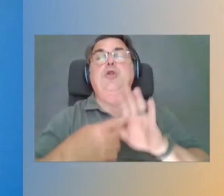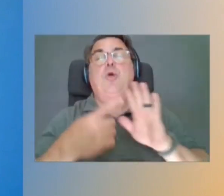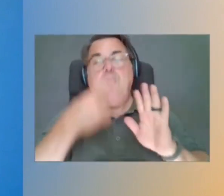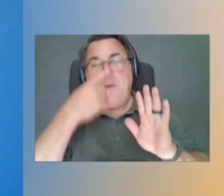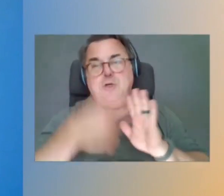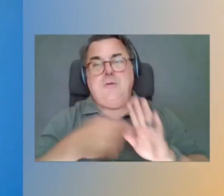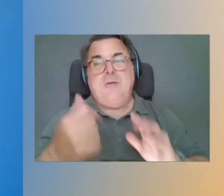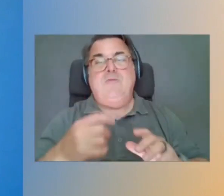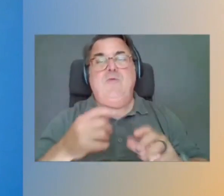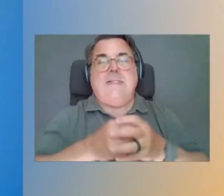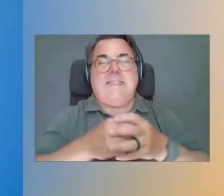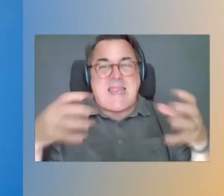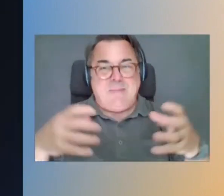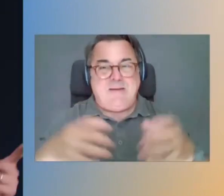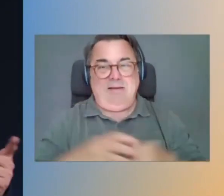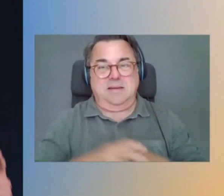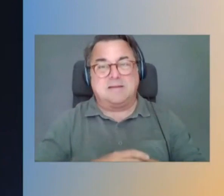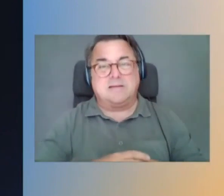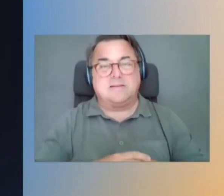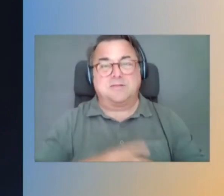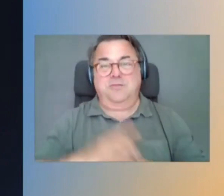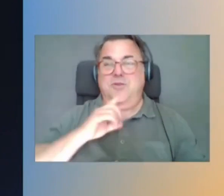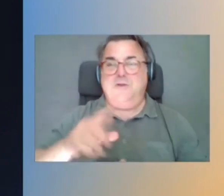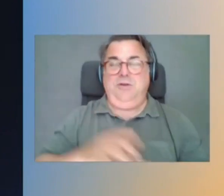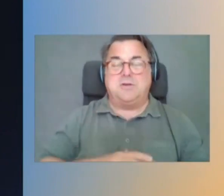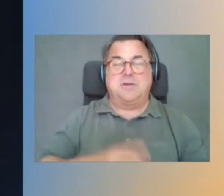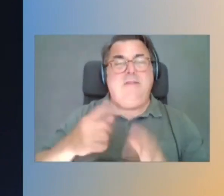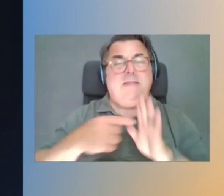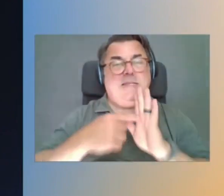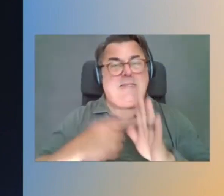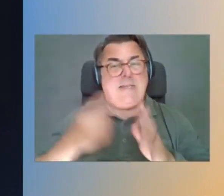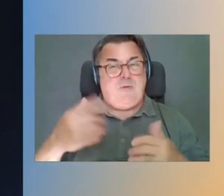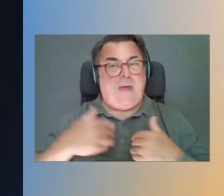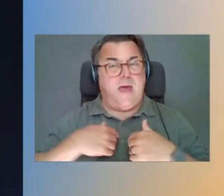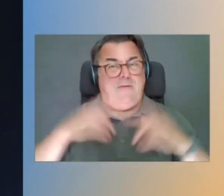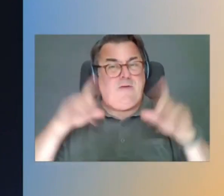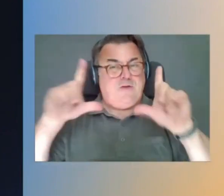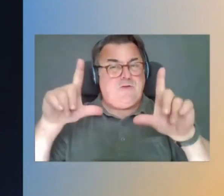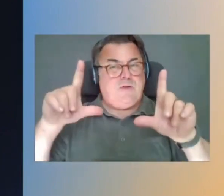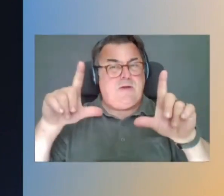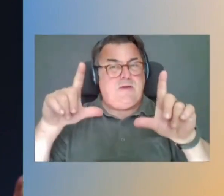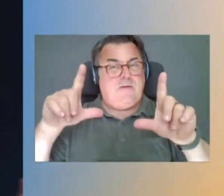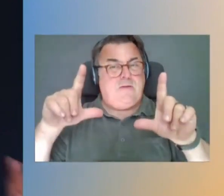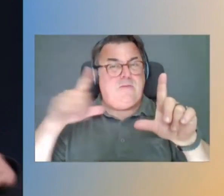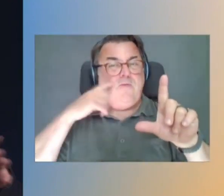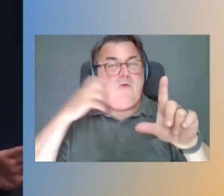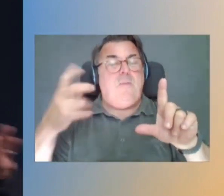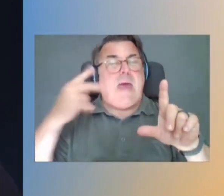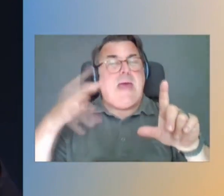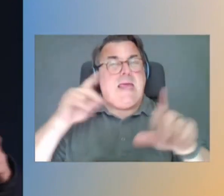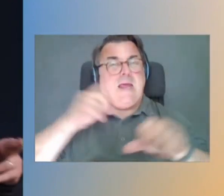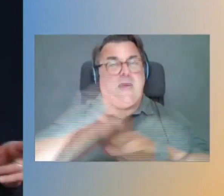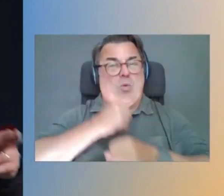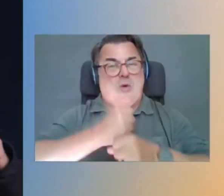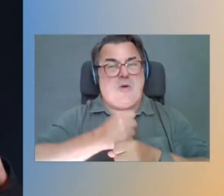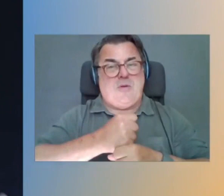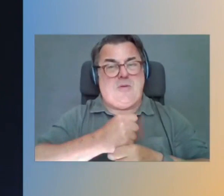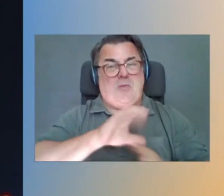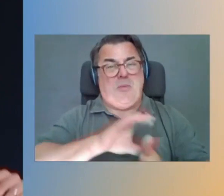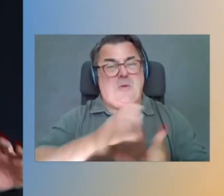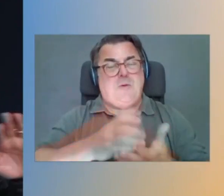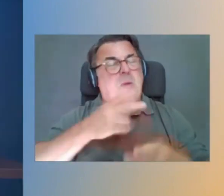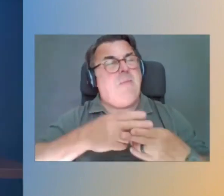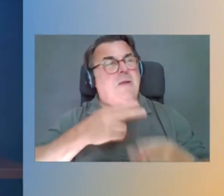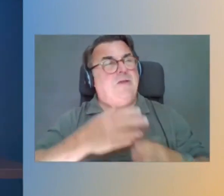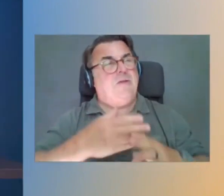scalability, right? I think that was also, because this example here that we have on the screen is more for a back-end workload, right? And we actually mentioned this a little bit, but again, just to